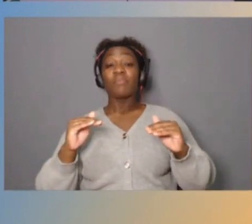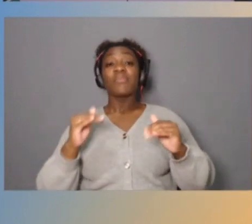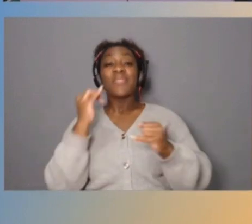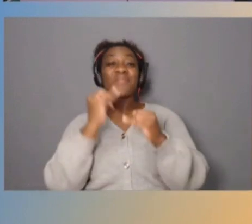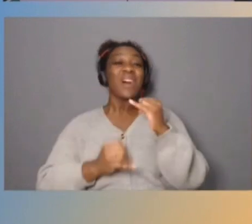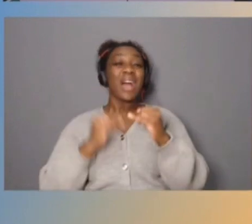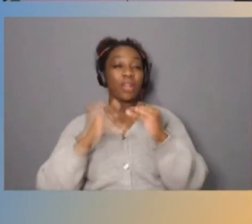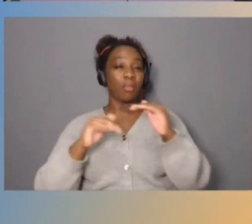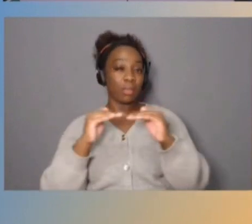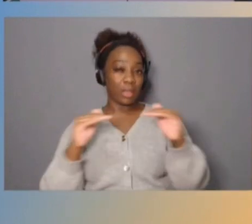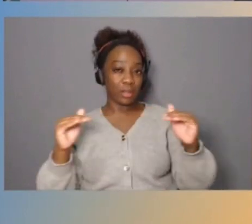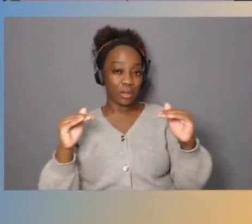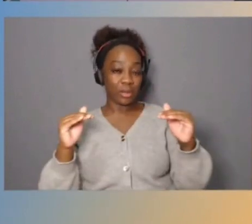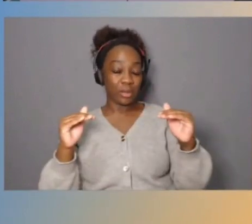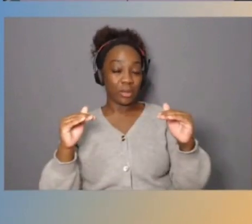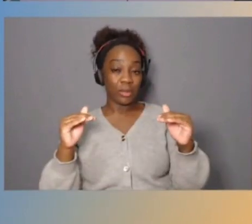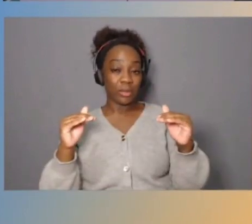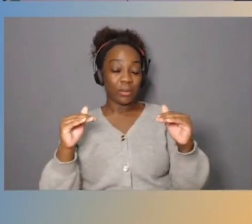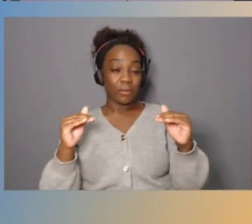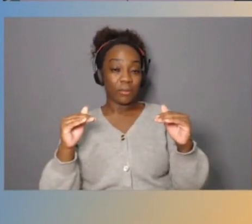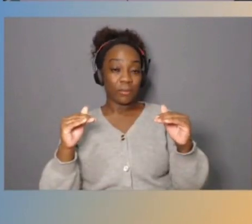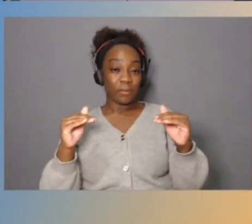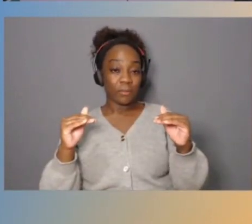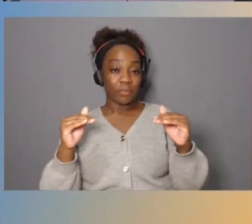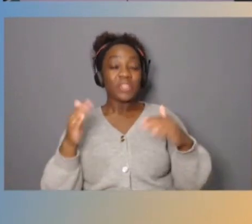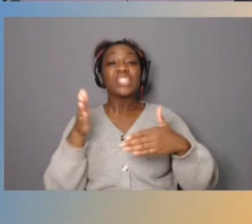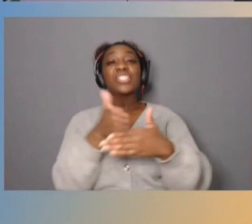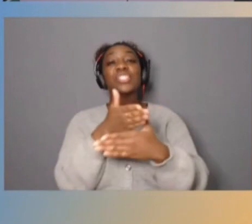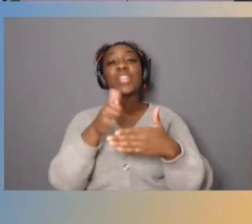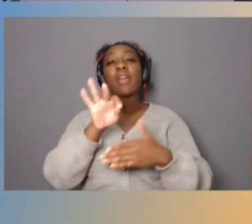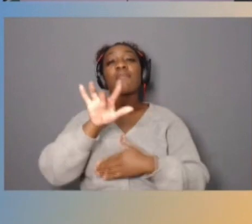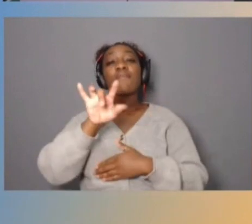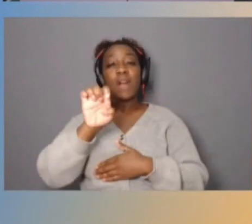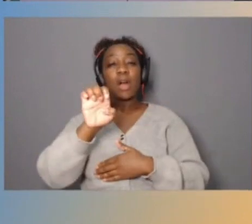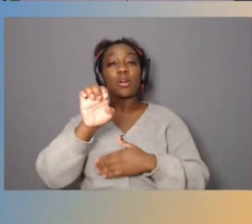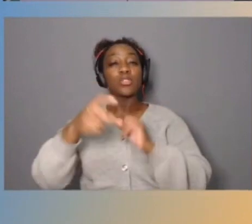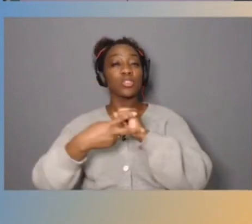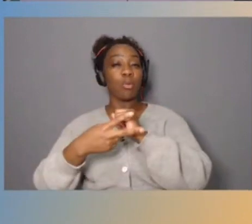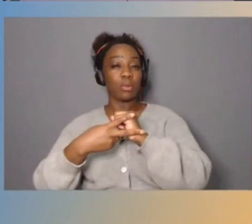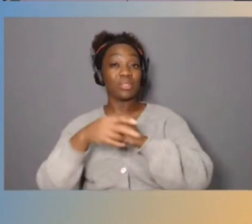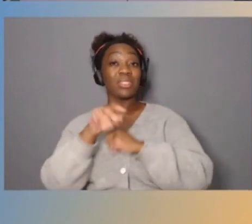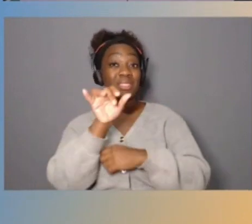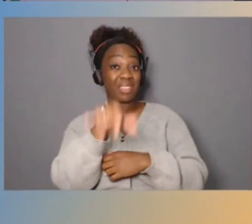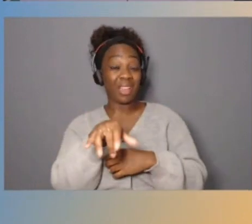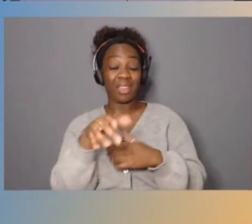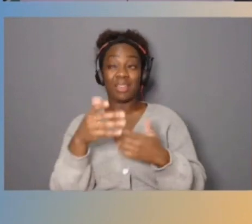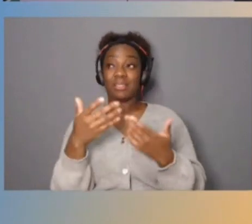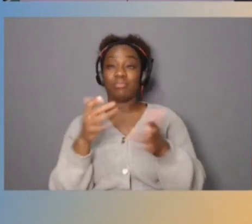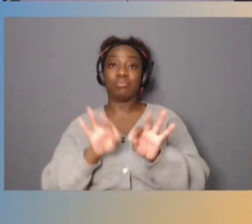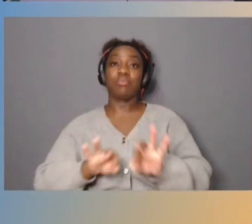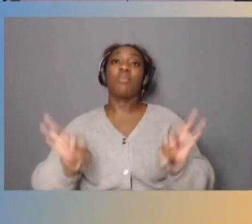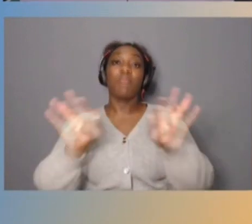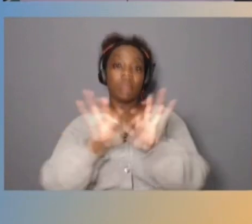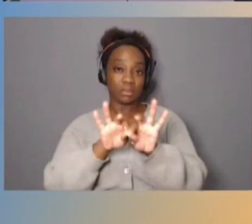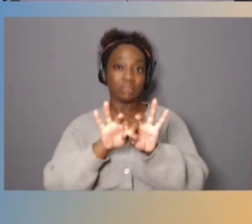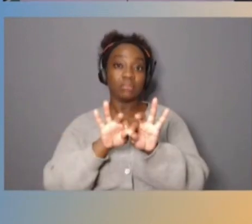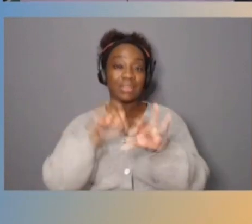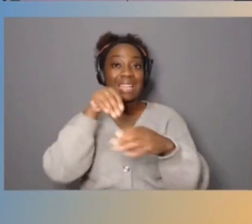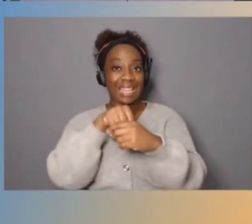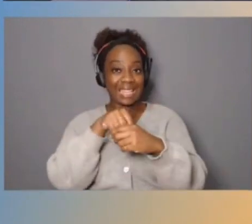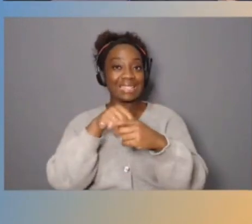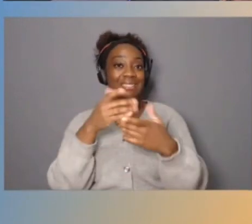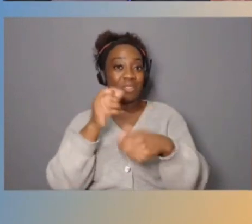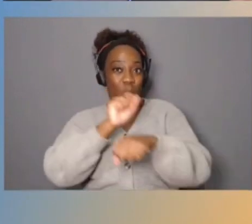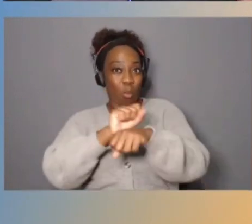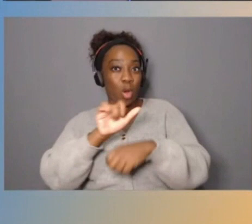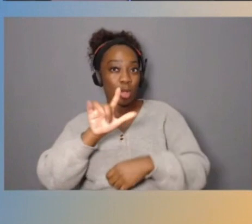that cluster is typically shared file storage, right? And shared file storage is very crucial and important in EDA workloads, right? So